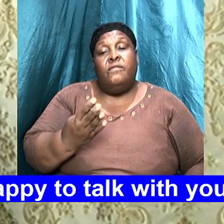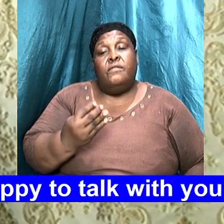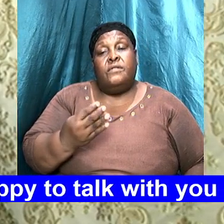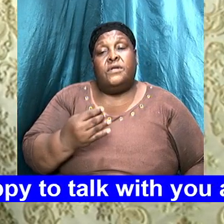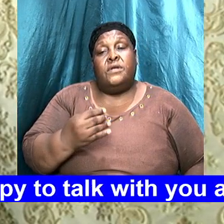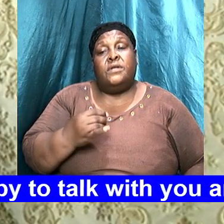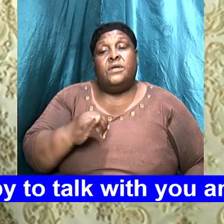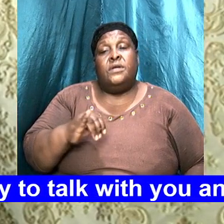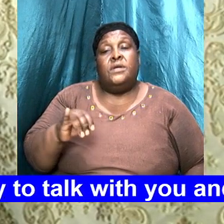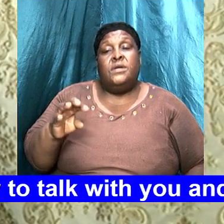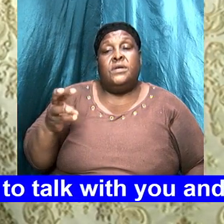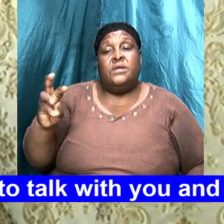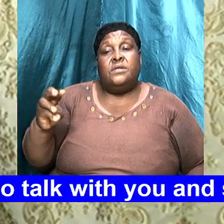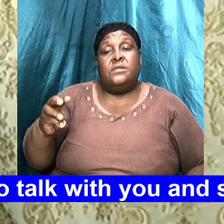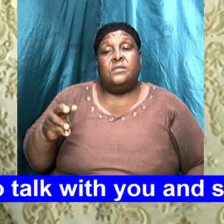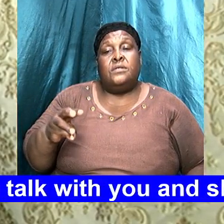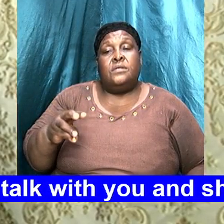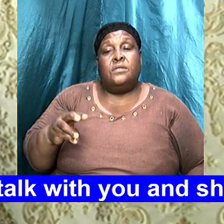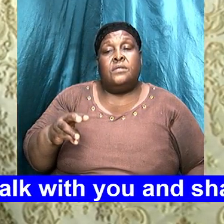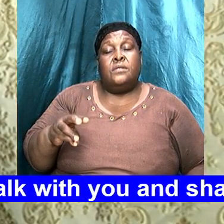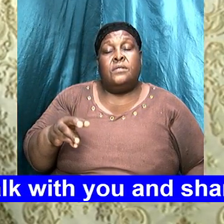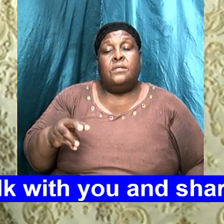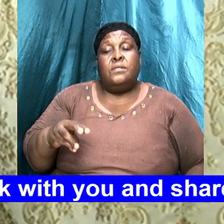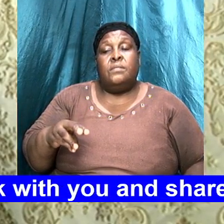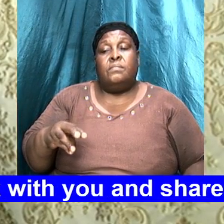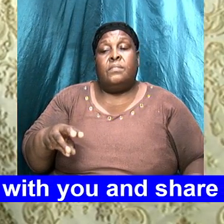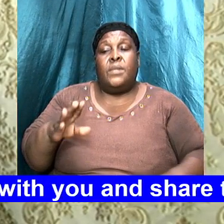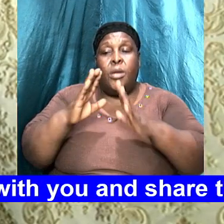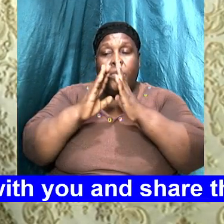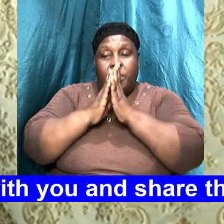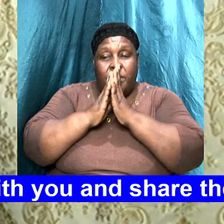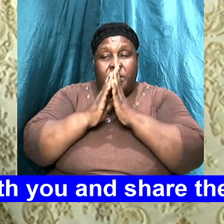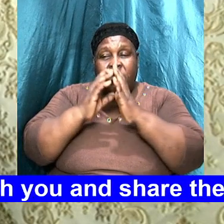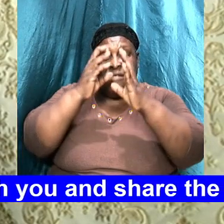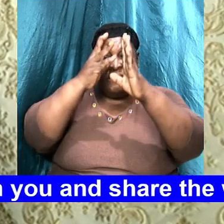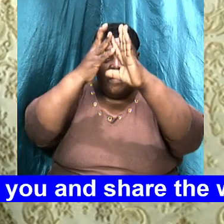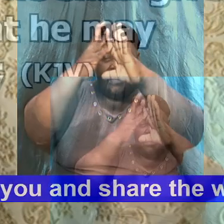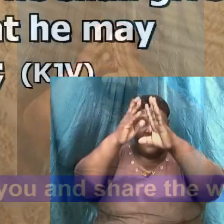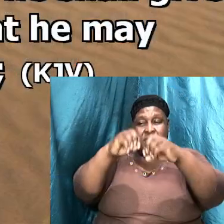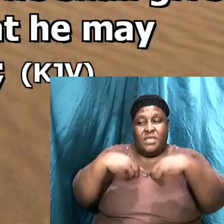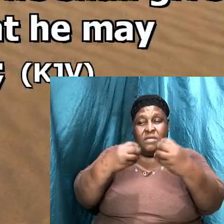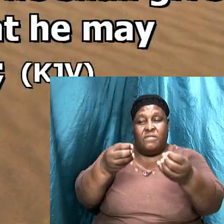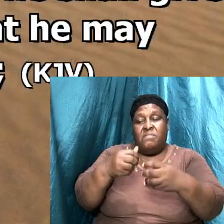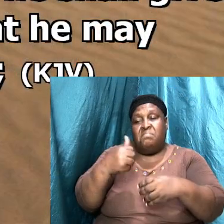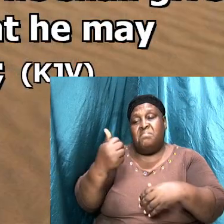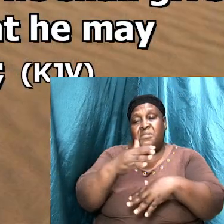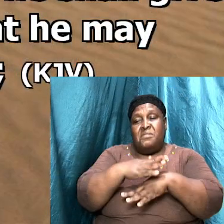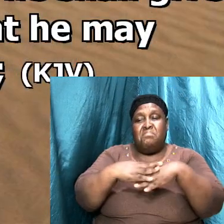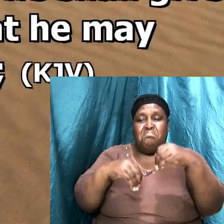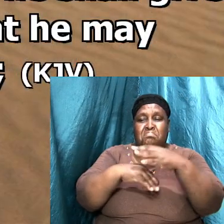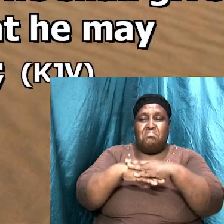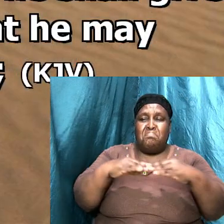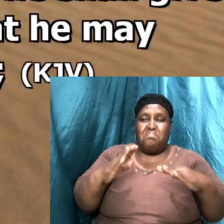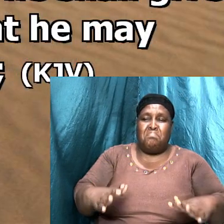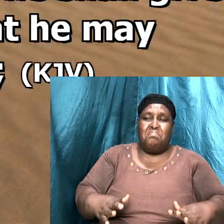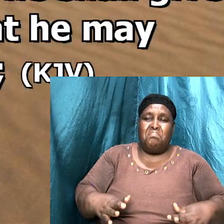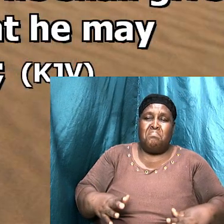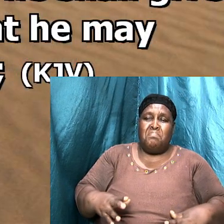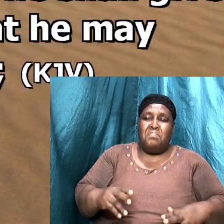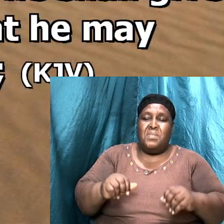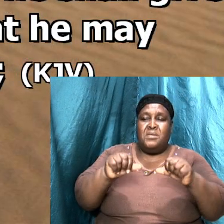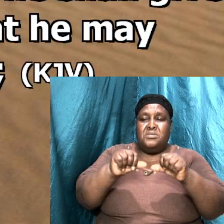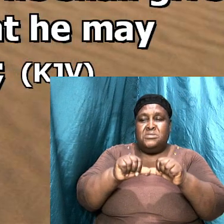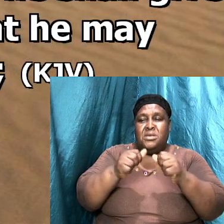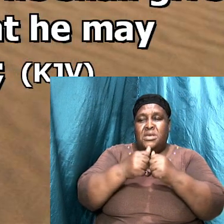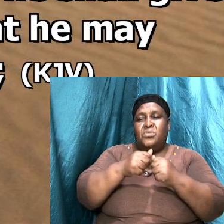through to 18 and I will pray the father and he shall give you another comforter that he may abide